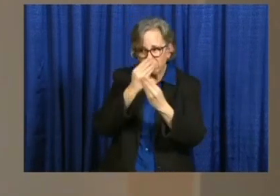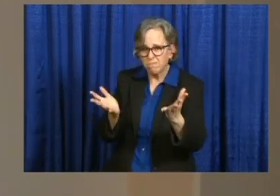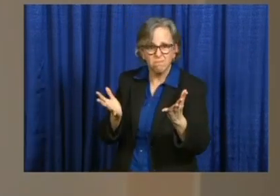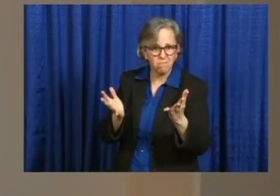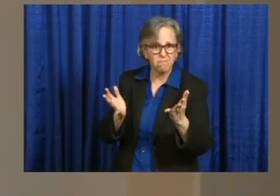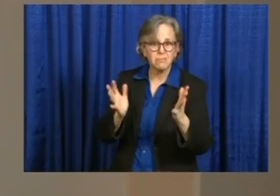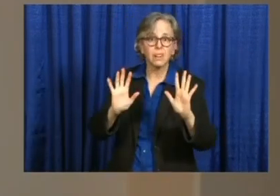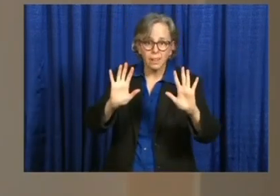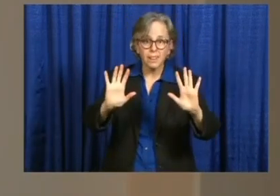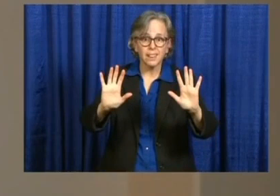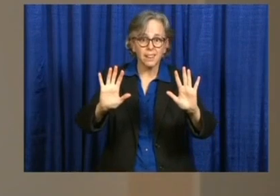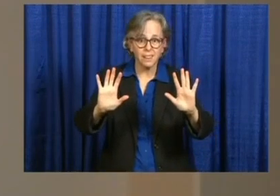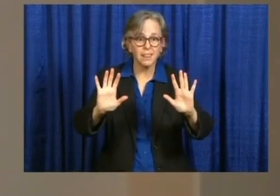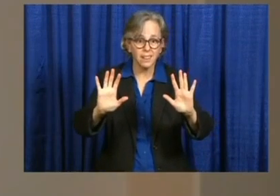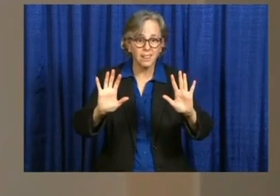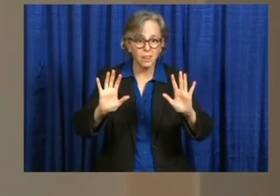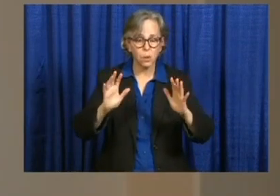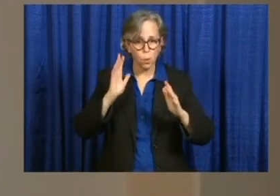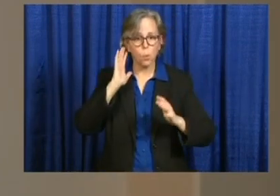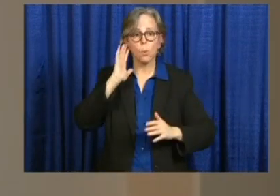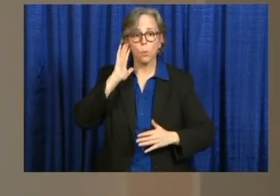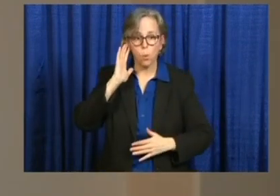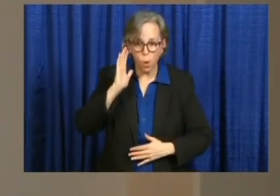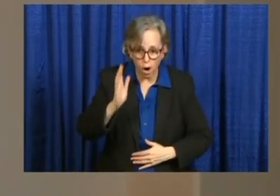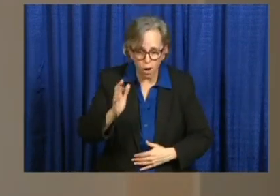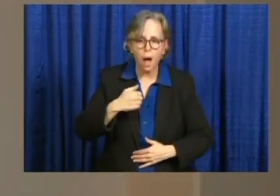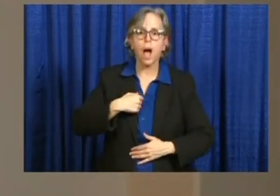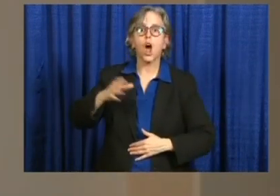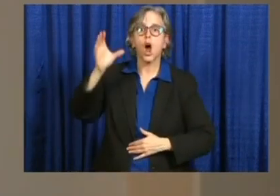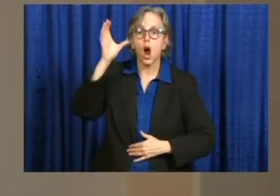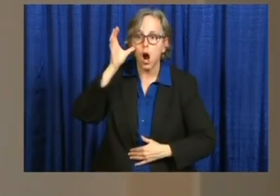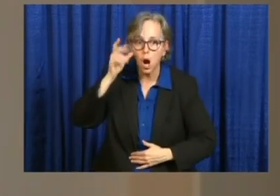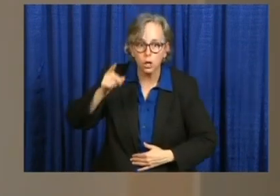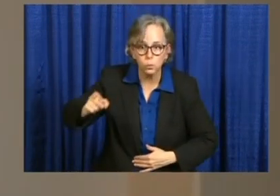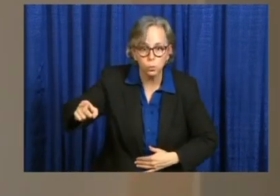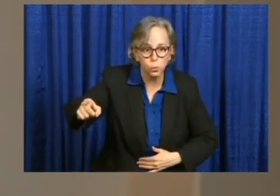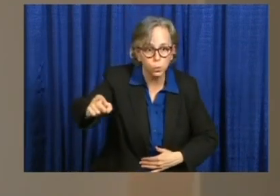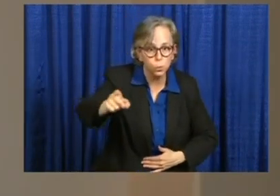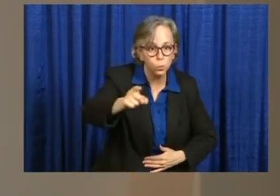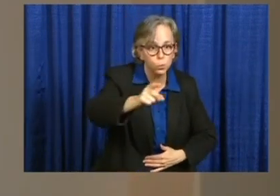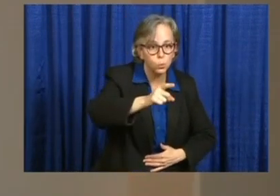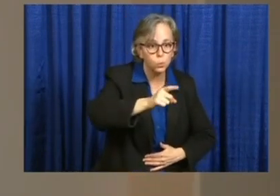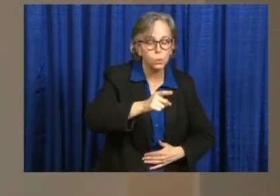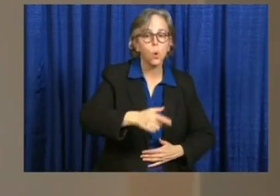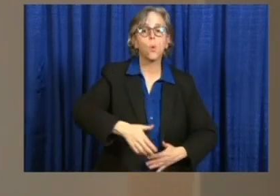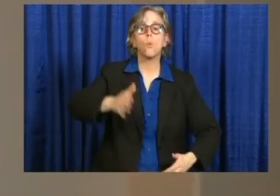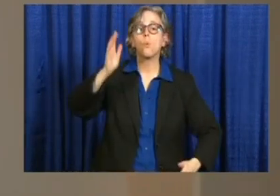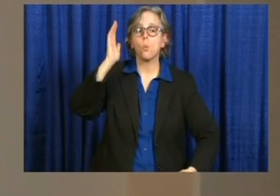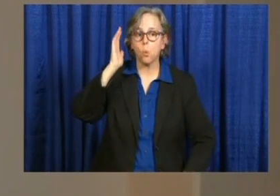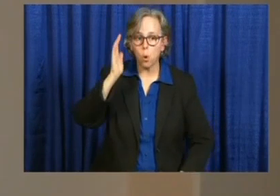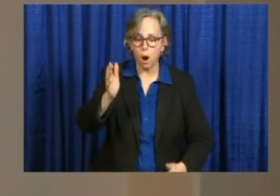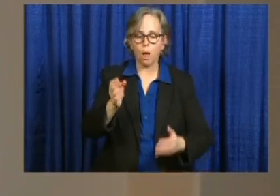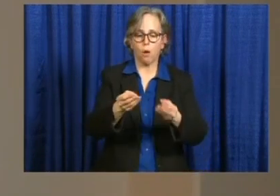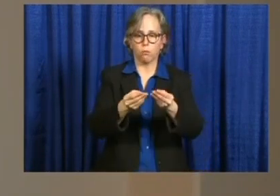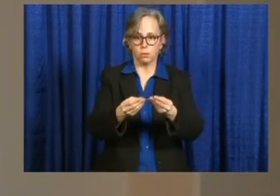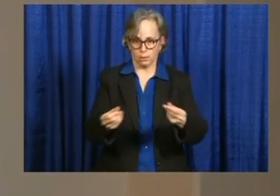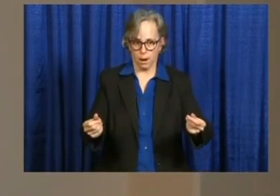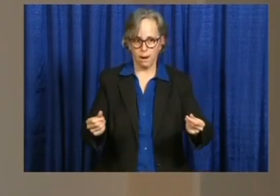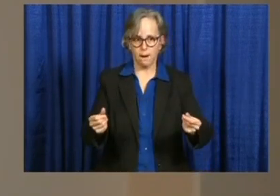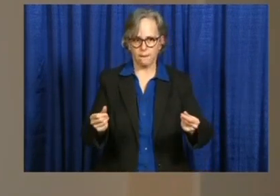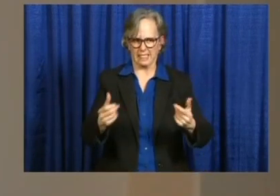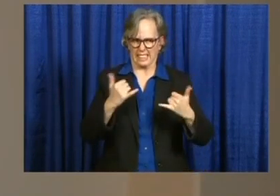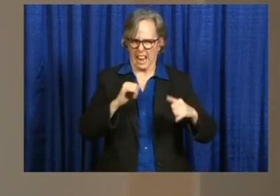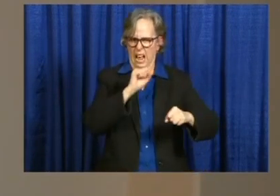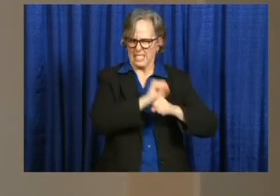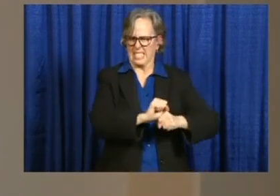for those of you who are experiencing some challenges that action continues to be taken to